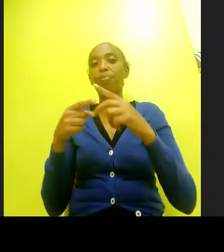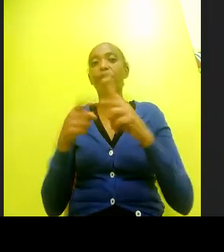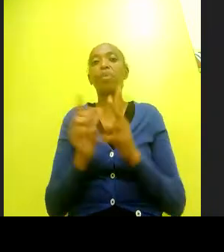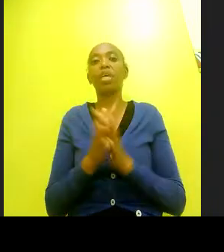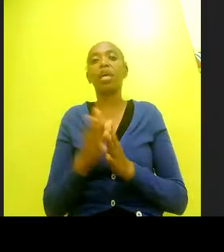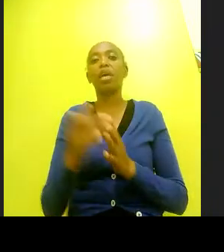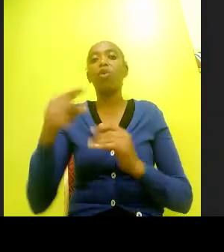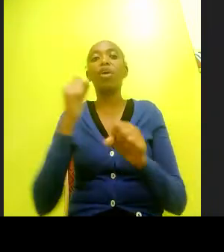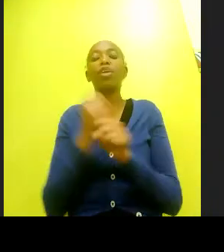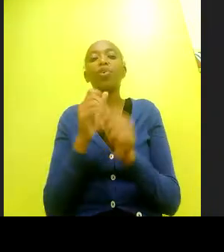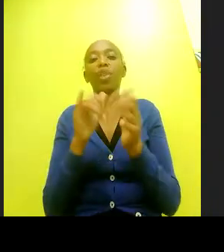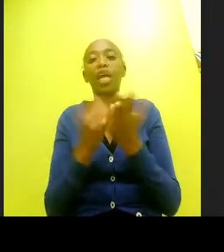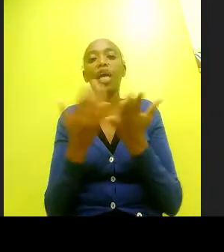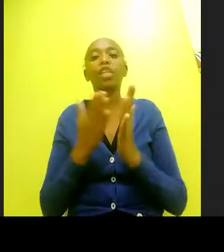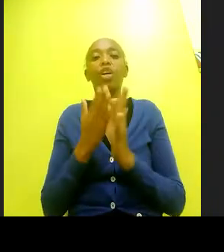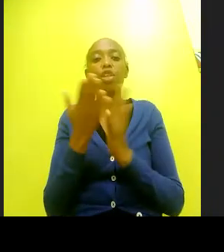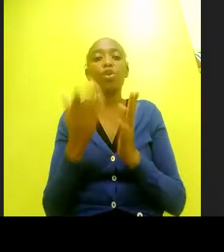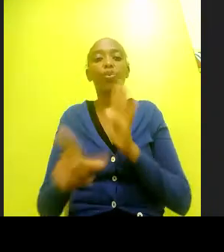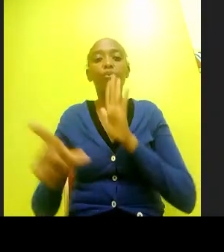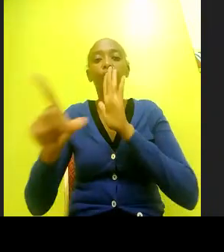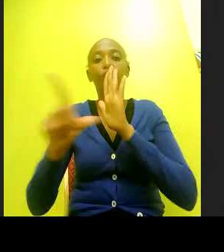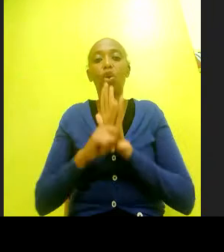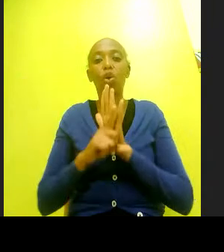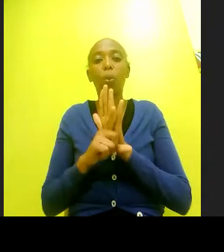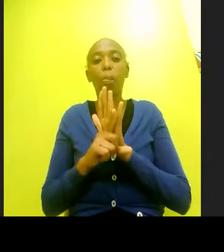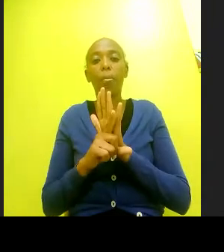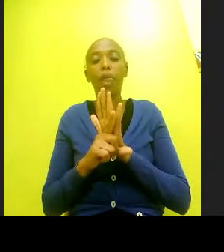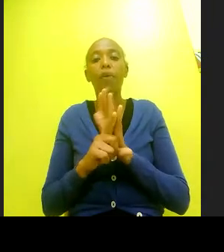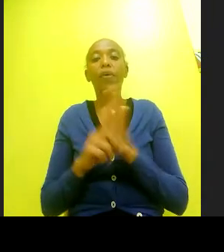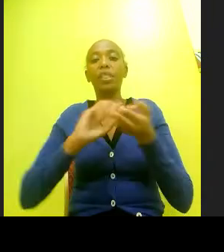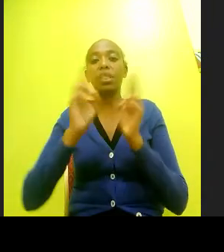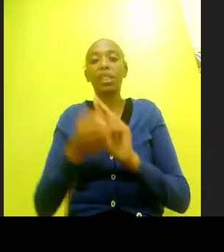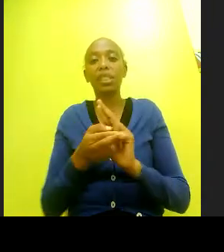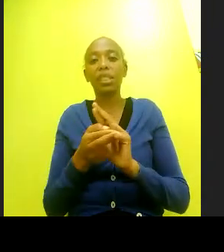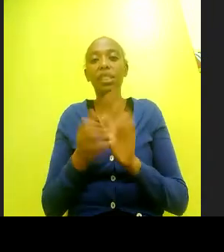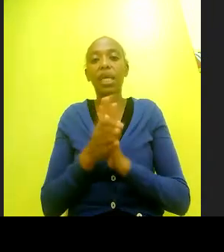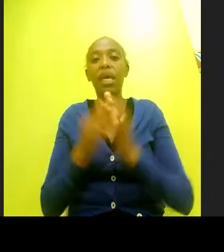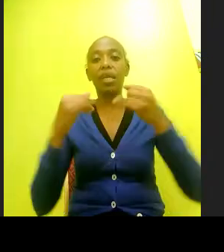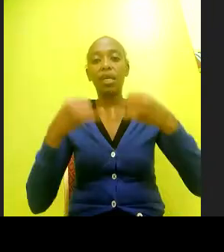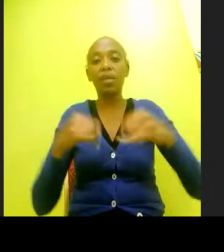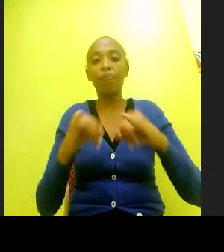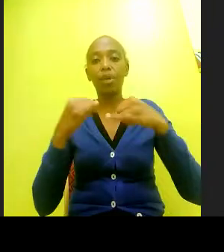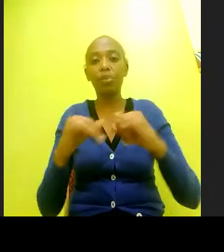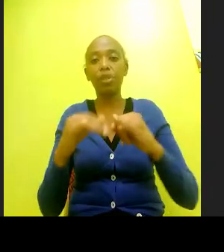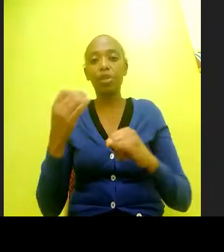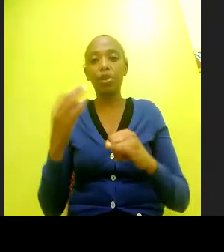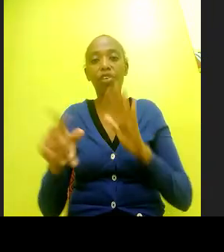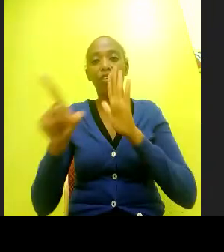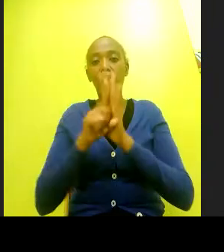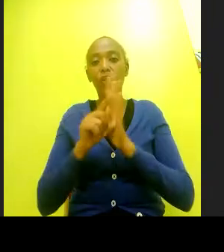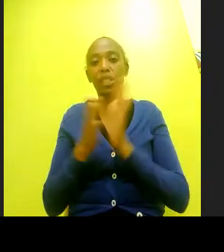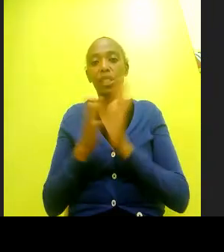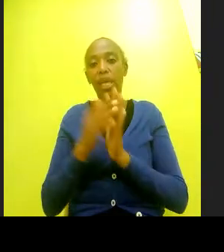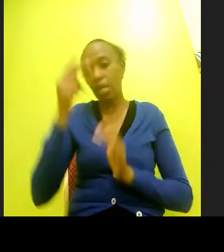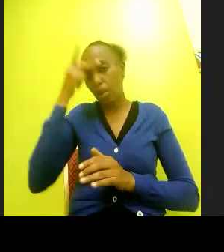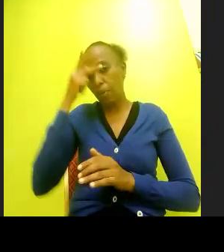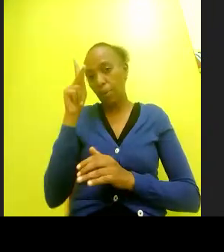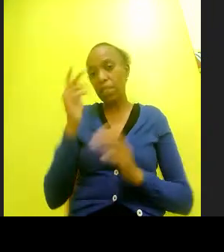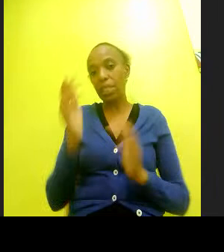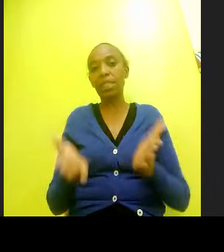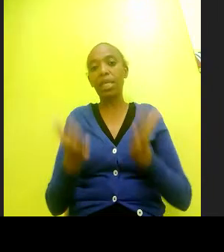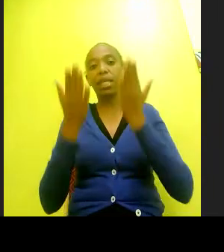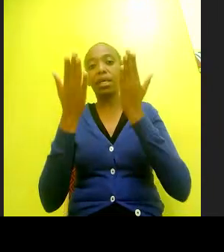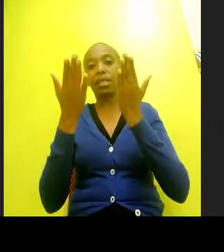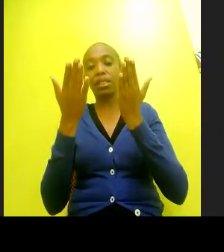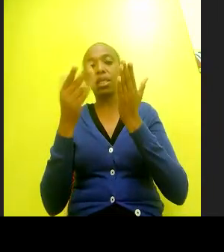that through law reforms and implementation of laws and policies, increasing